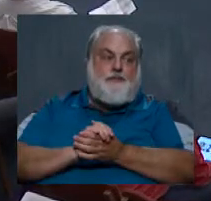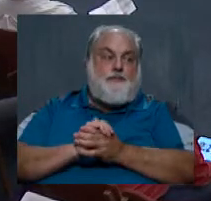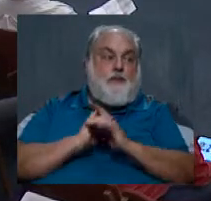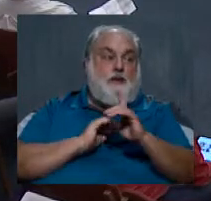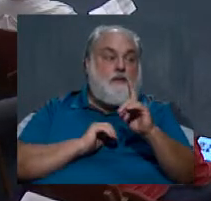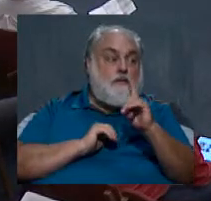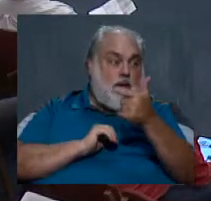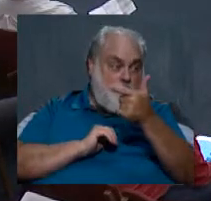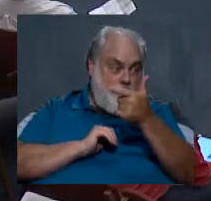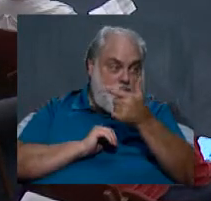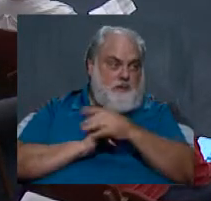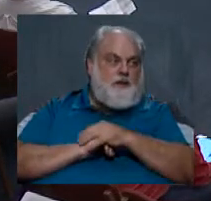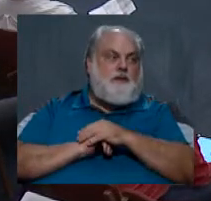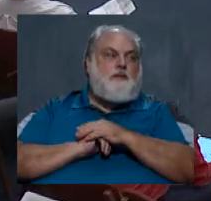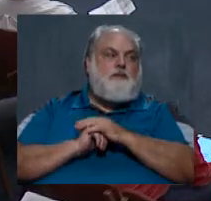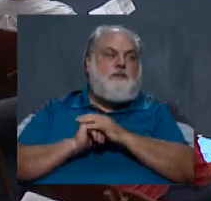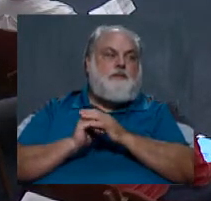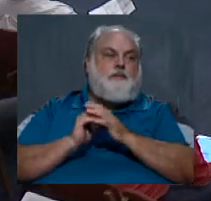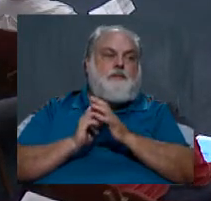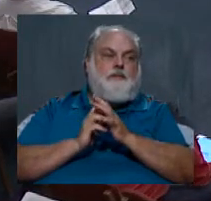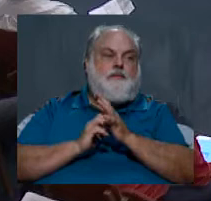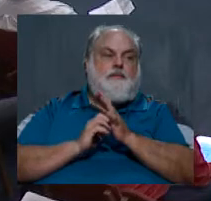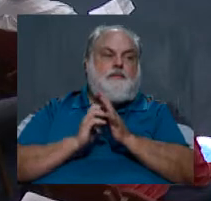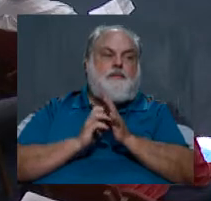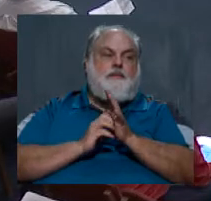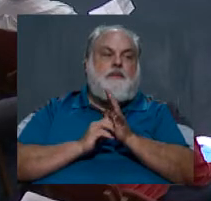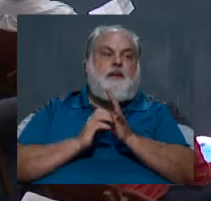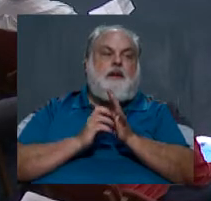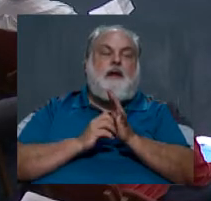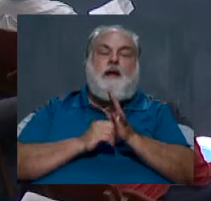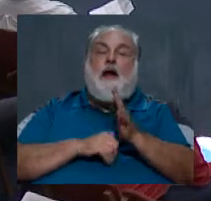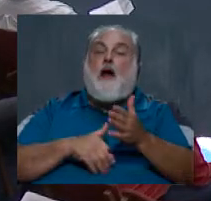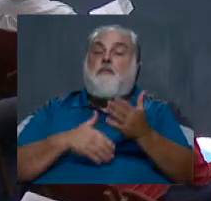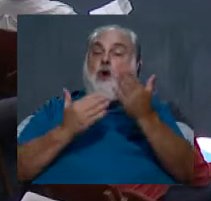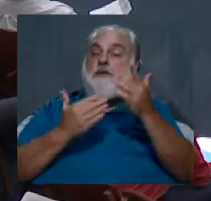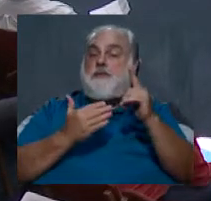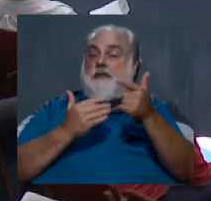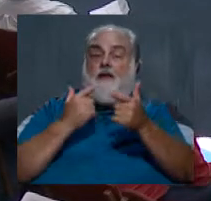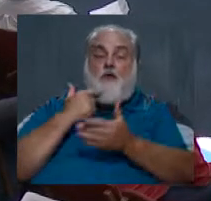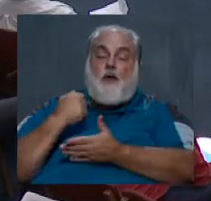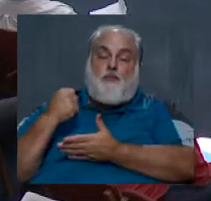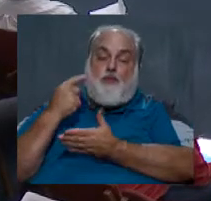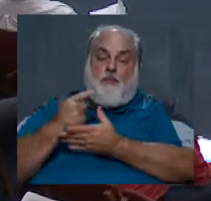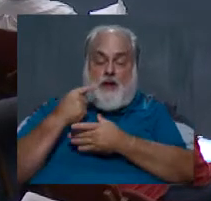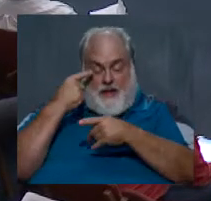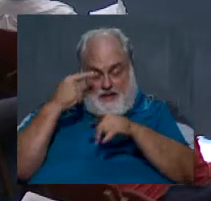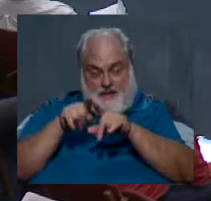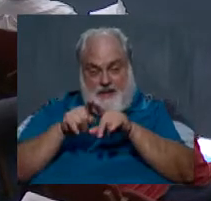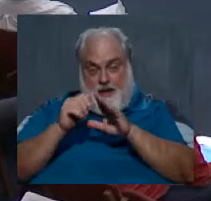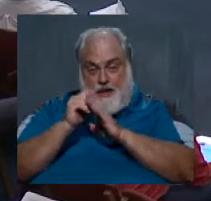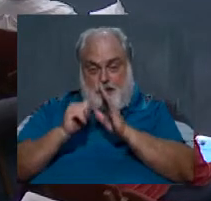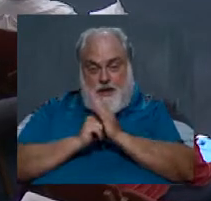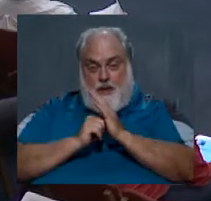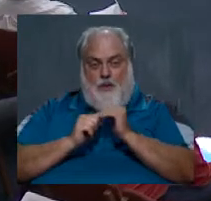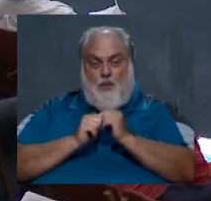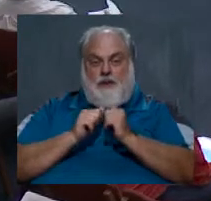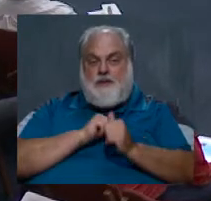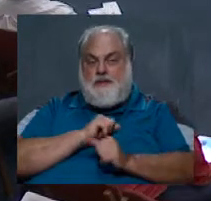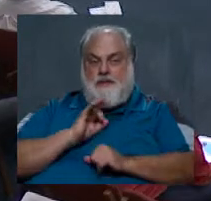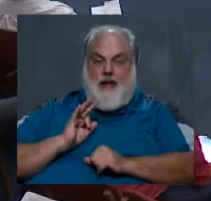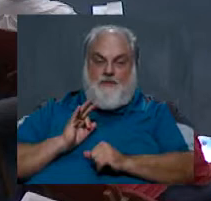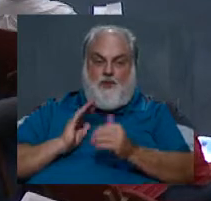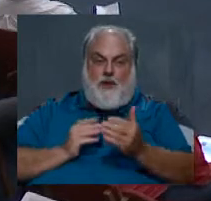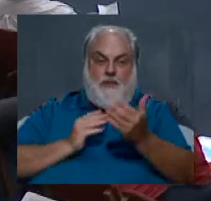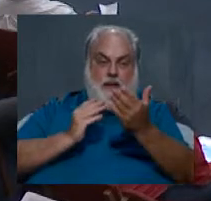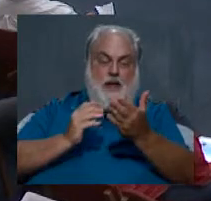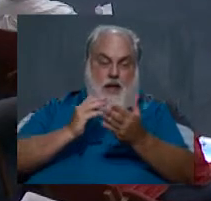second? Second. Okay. We have a motion that's been seconded for approval of the consent agenda as read with all staff recommendations.